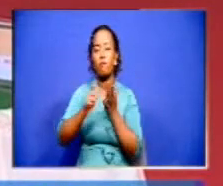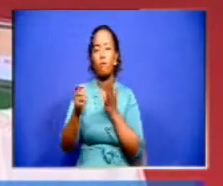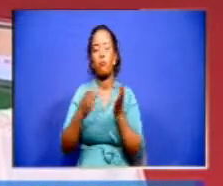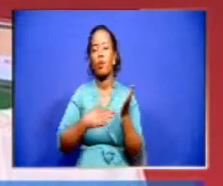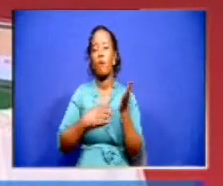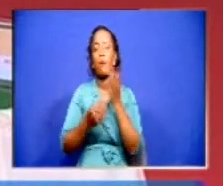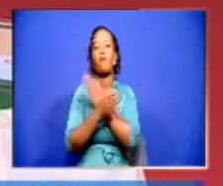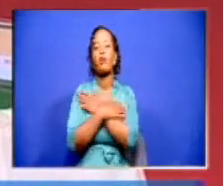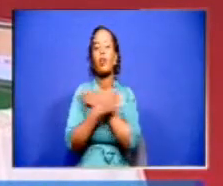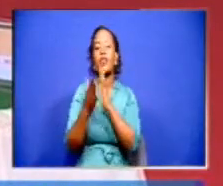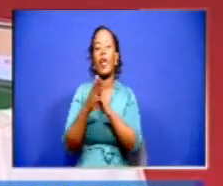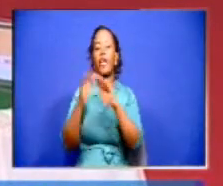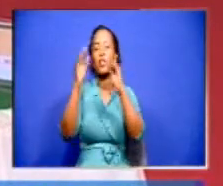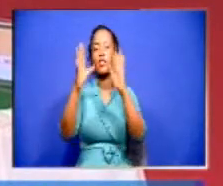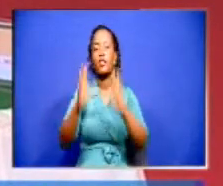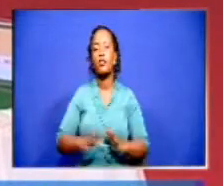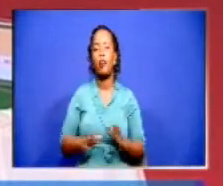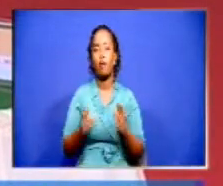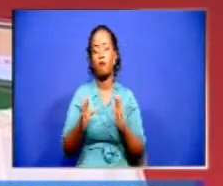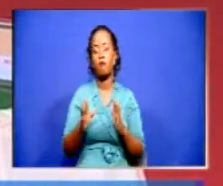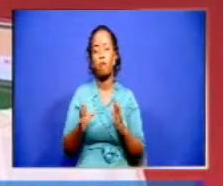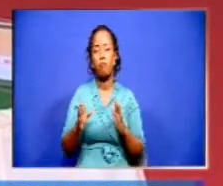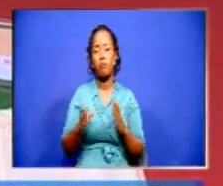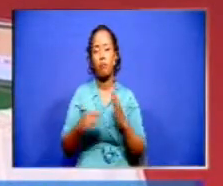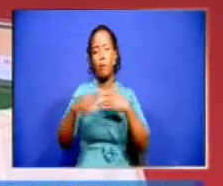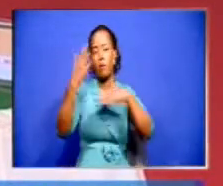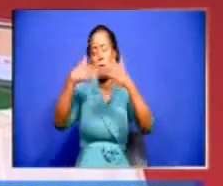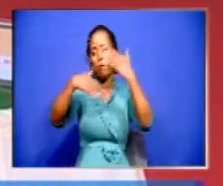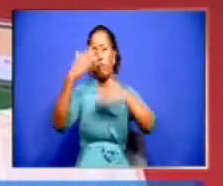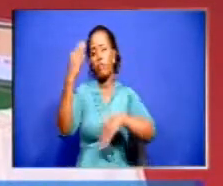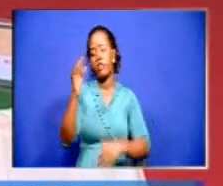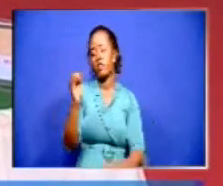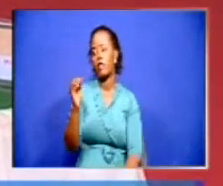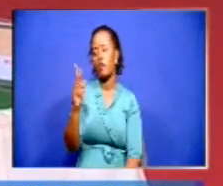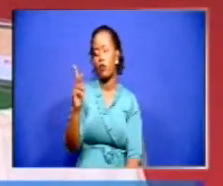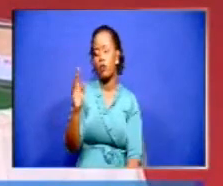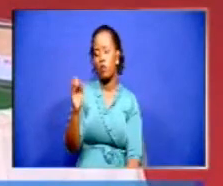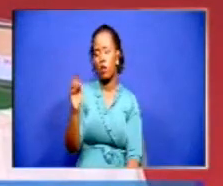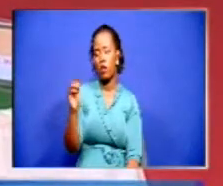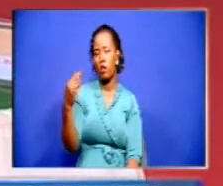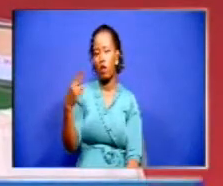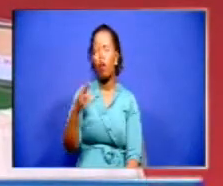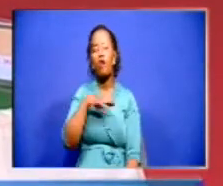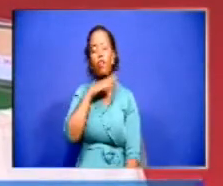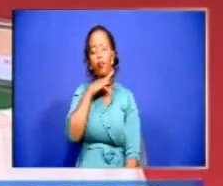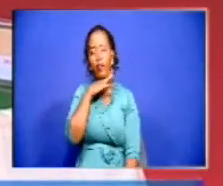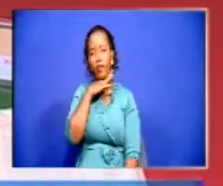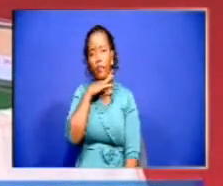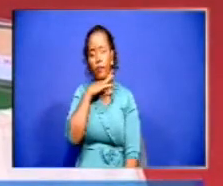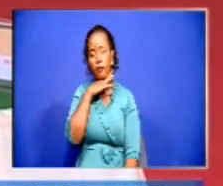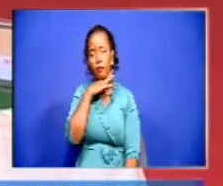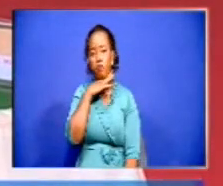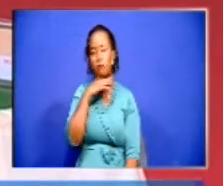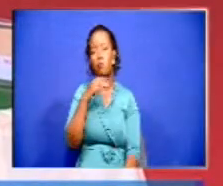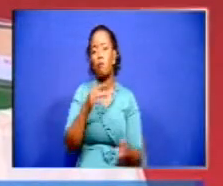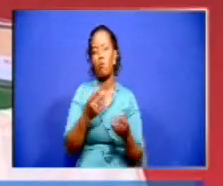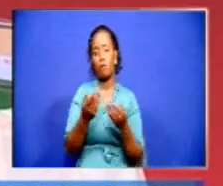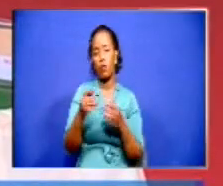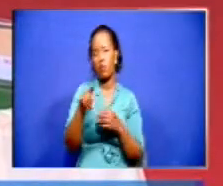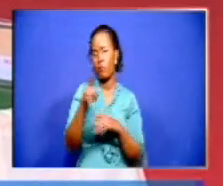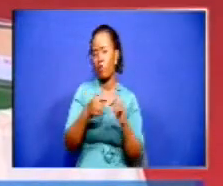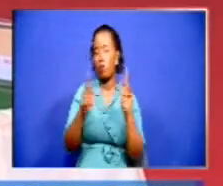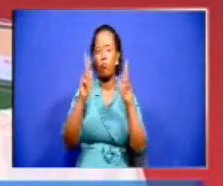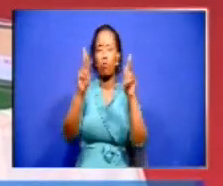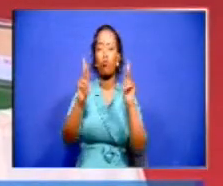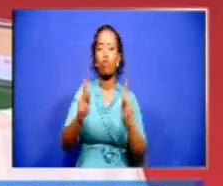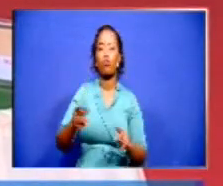teacher, Professor H.W.O. Okoth Ogendo, late of Nyakach, most likely Kisumu